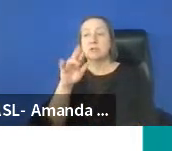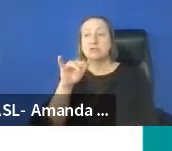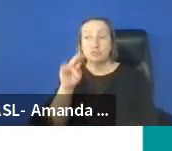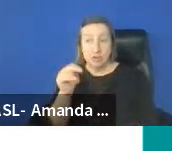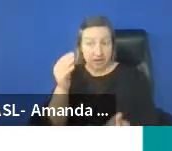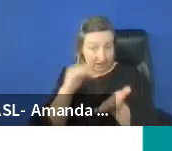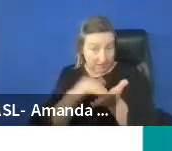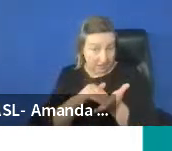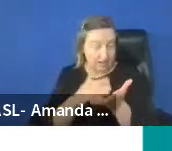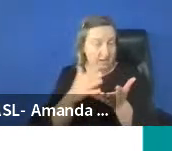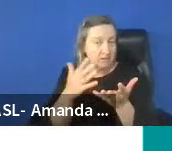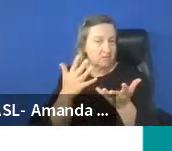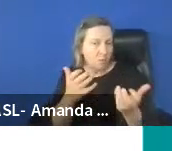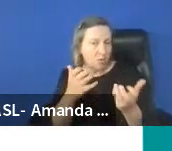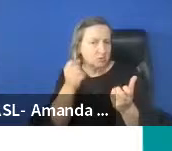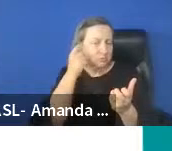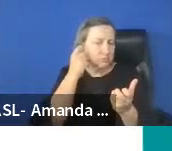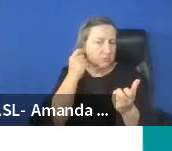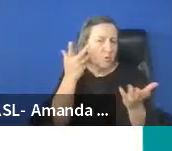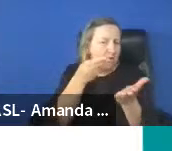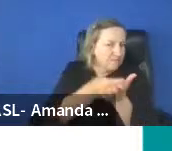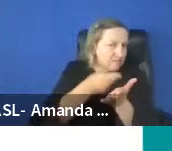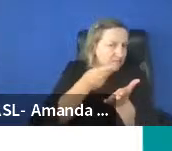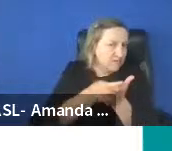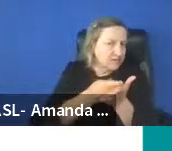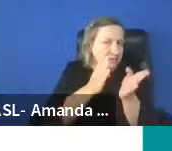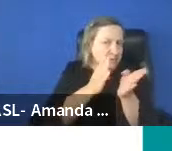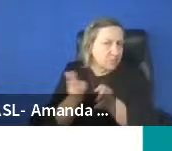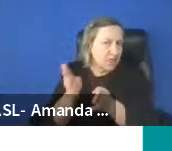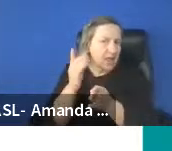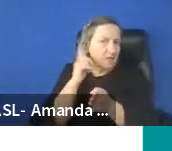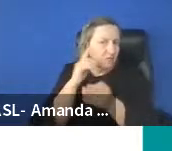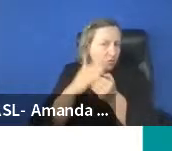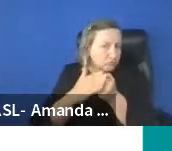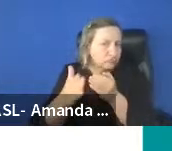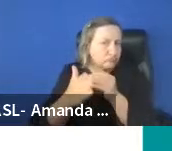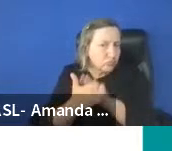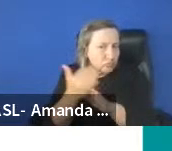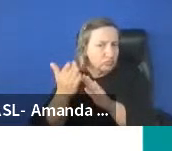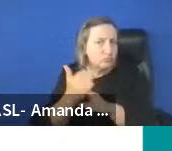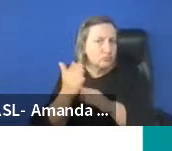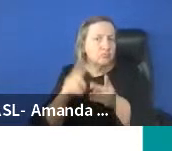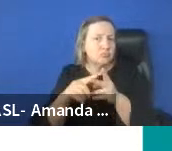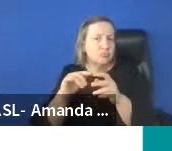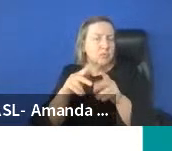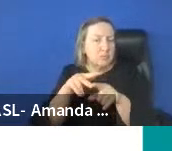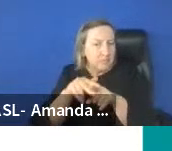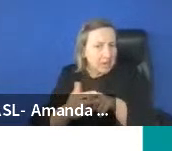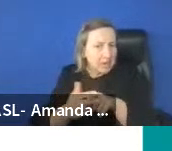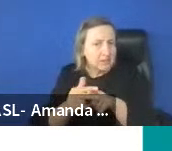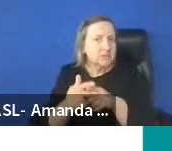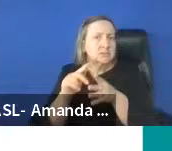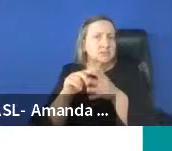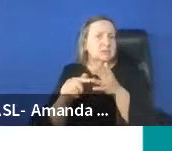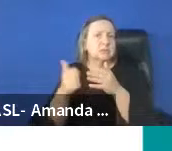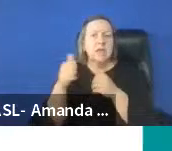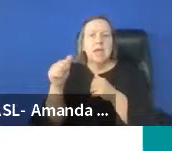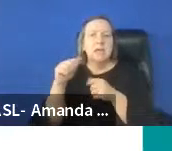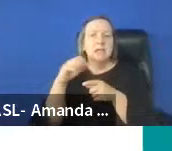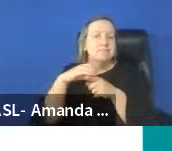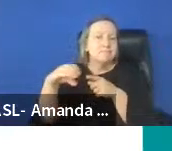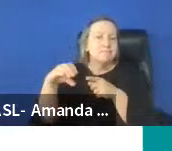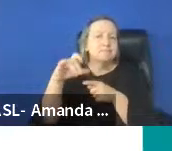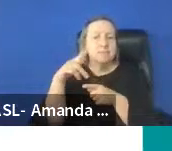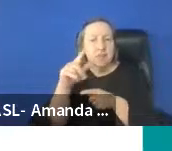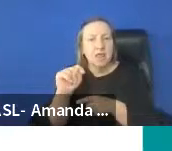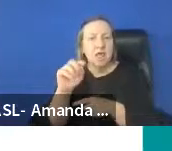they wanted to understand the funding plan for ongoing operations and maintenance of any light rail